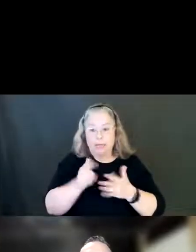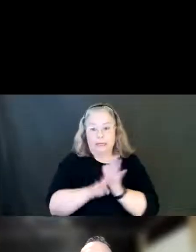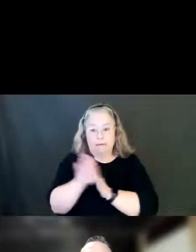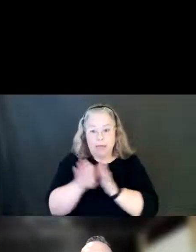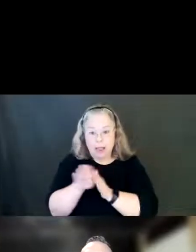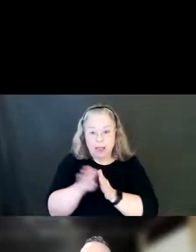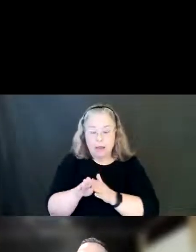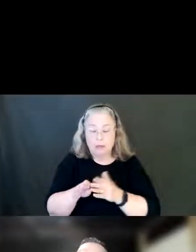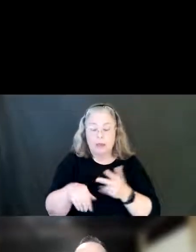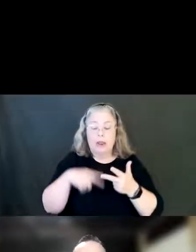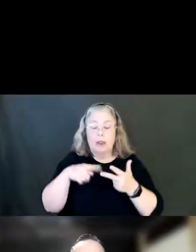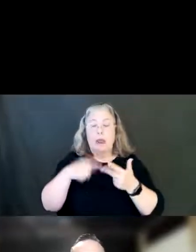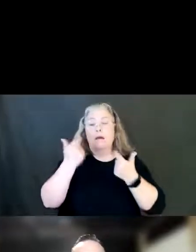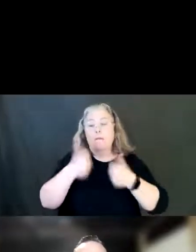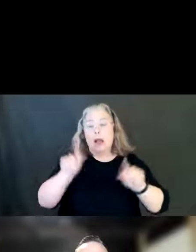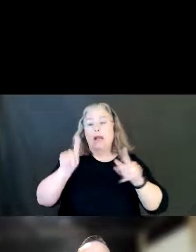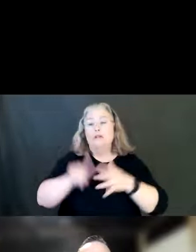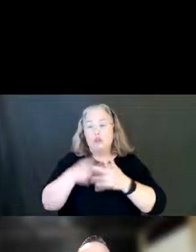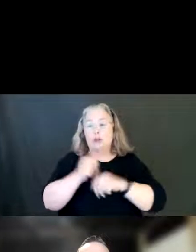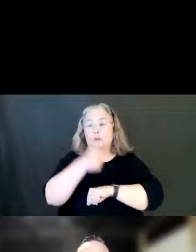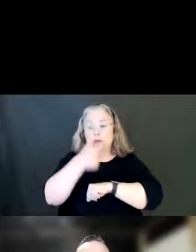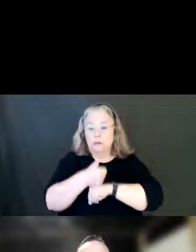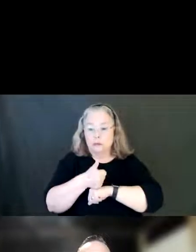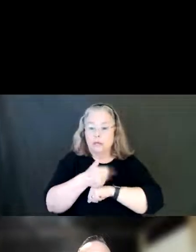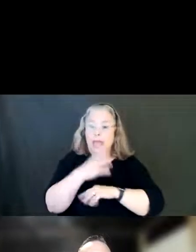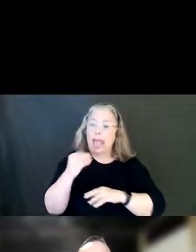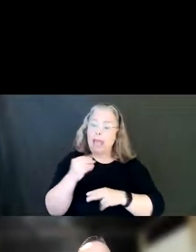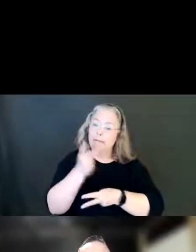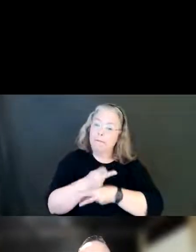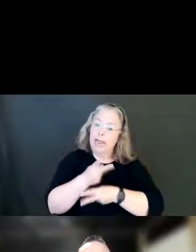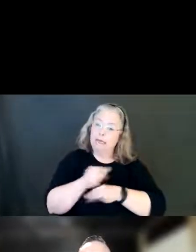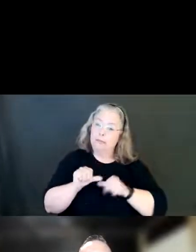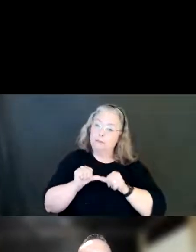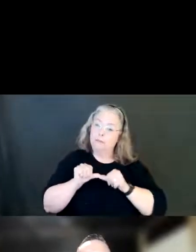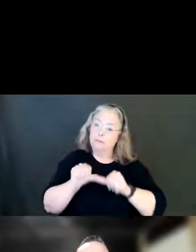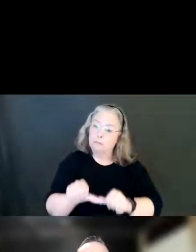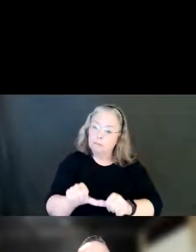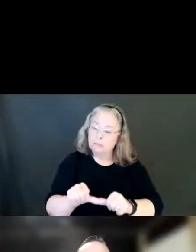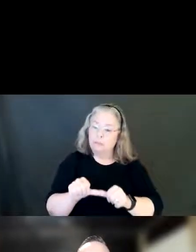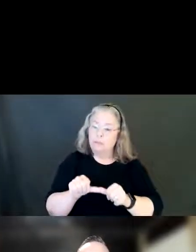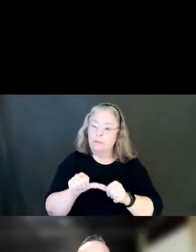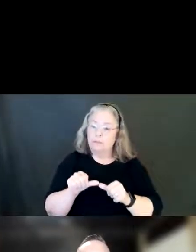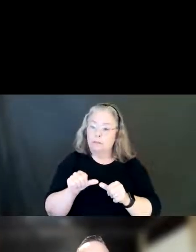of implementation, and then even to the maintenance of anything that results out of